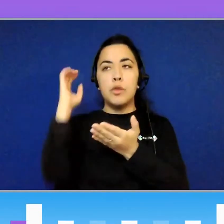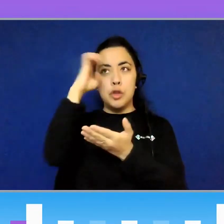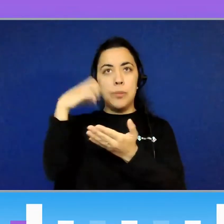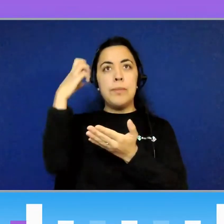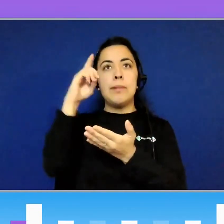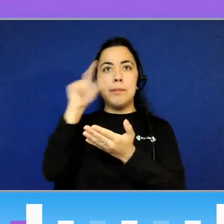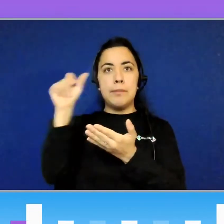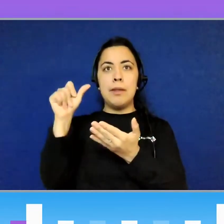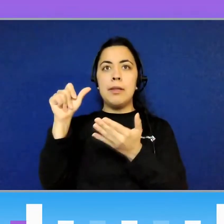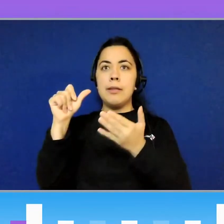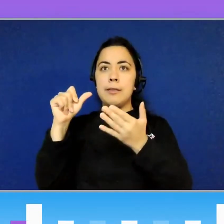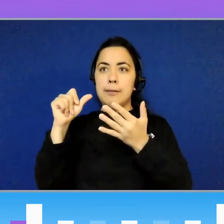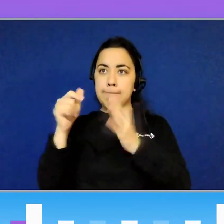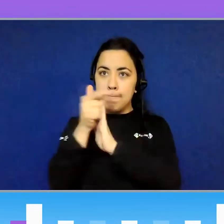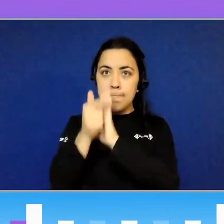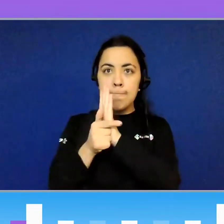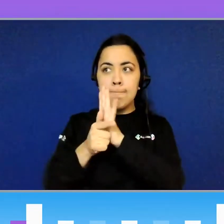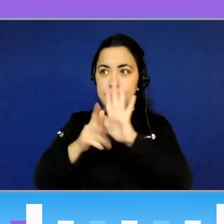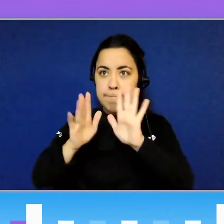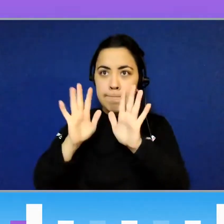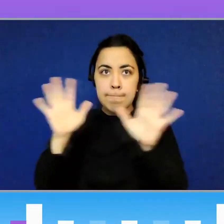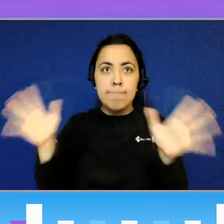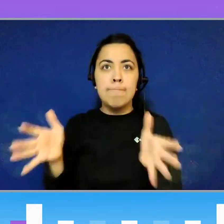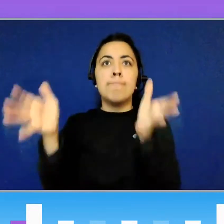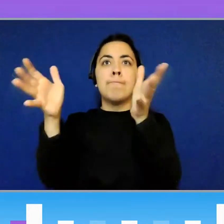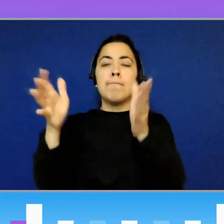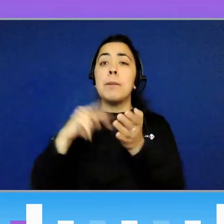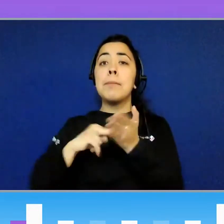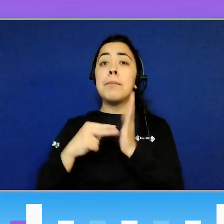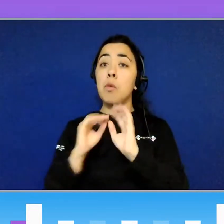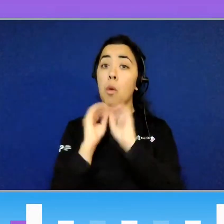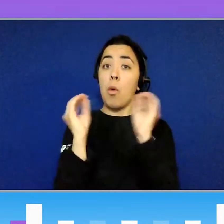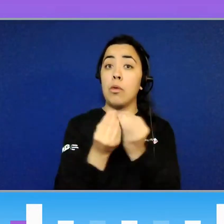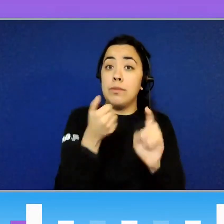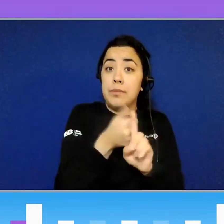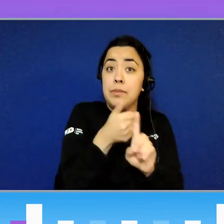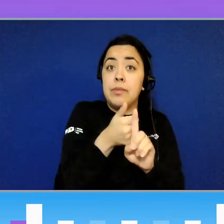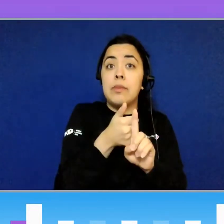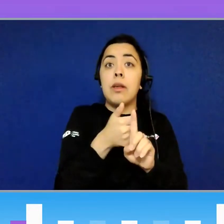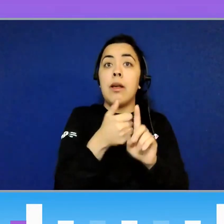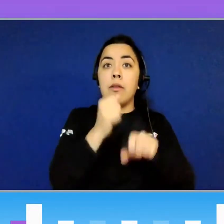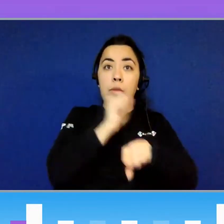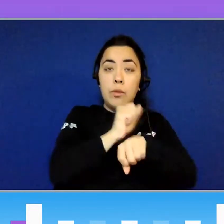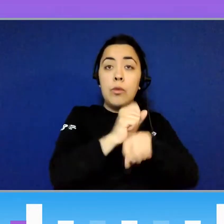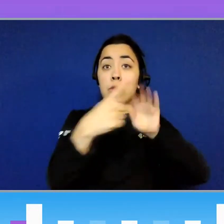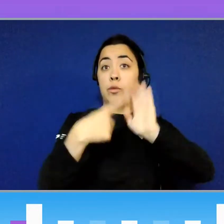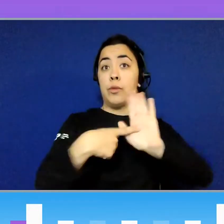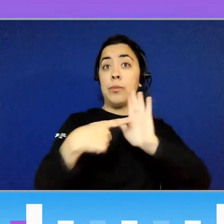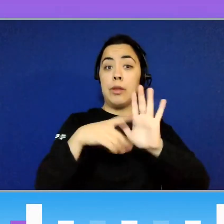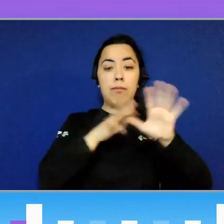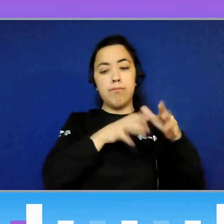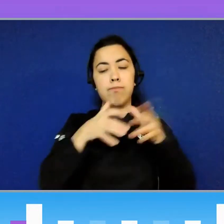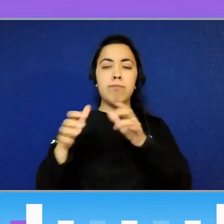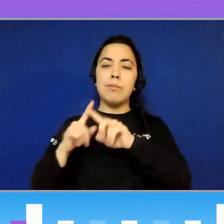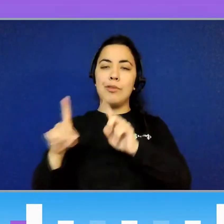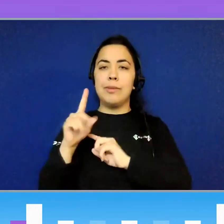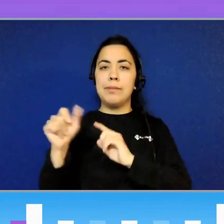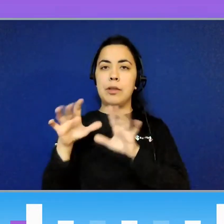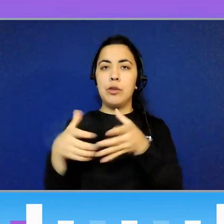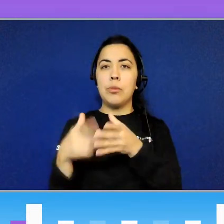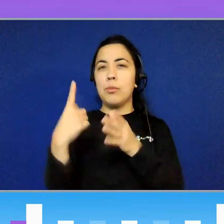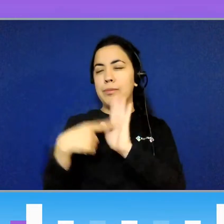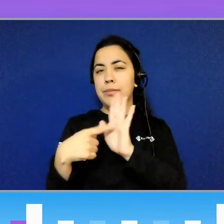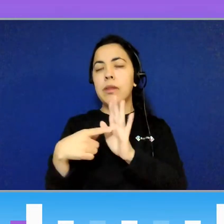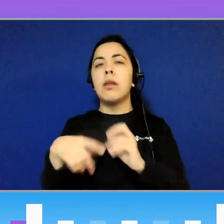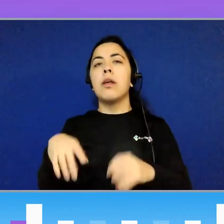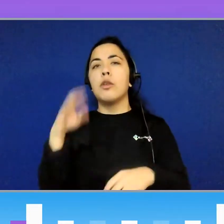movement. So basically, those organizations that work representing the different disability groups, such as the European Blind